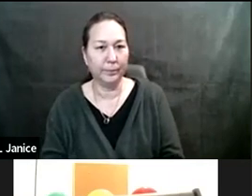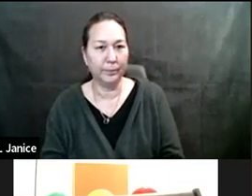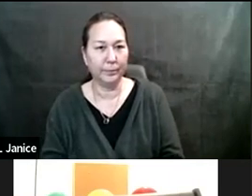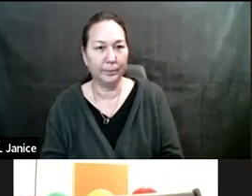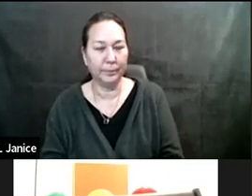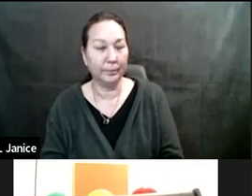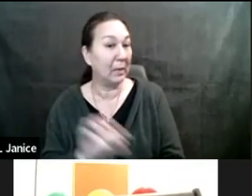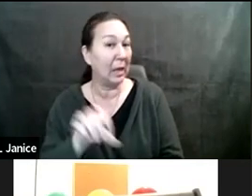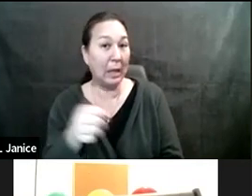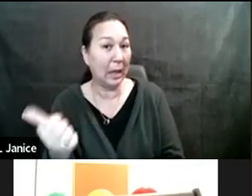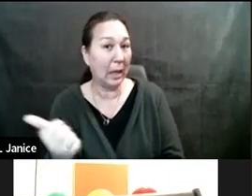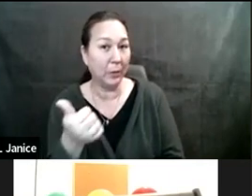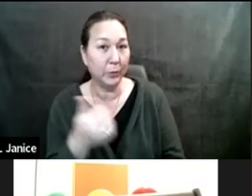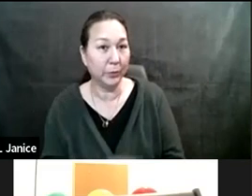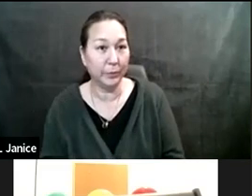others